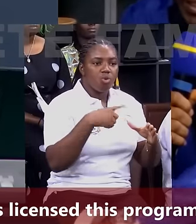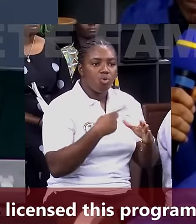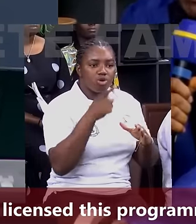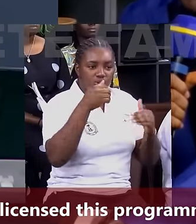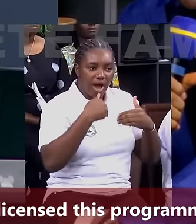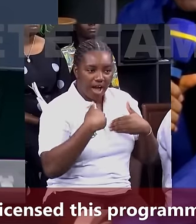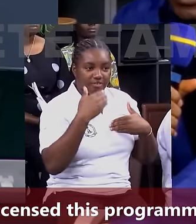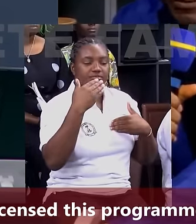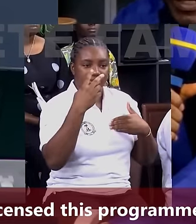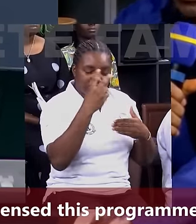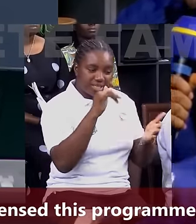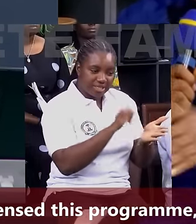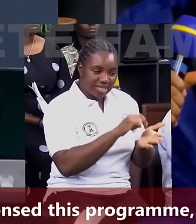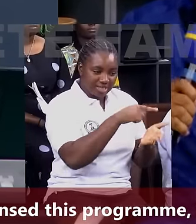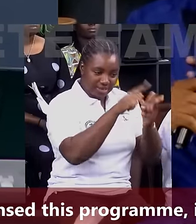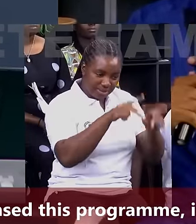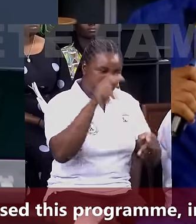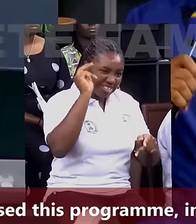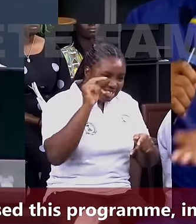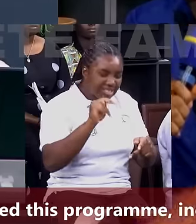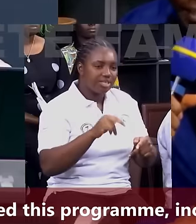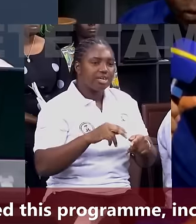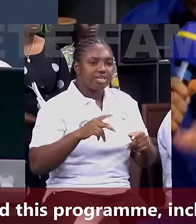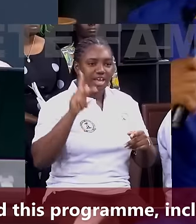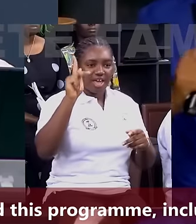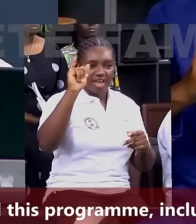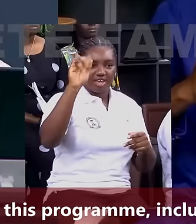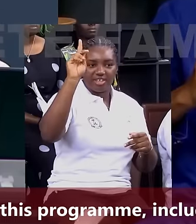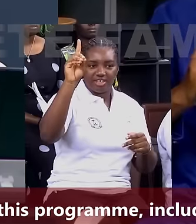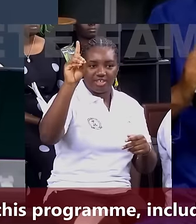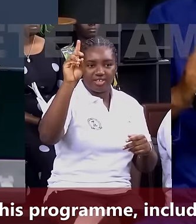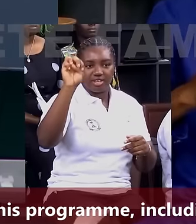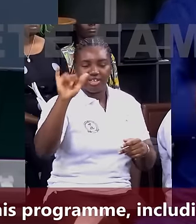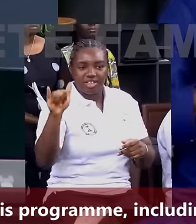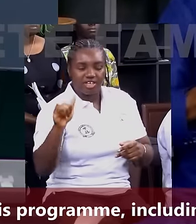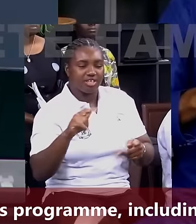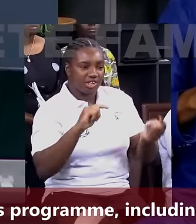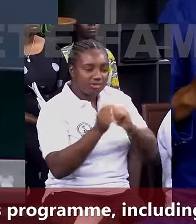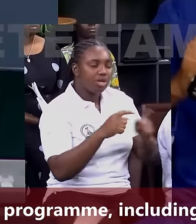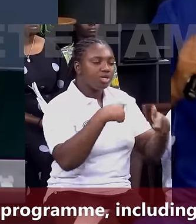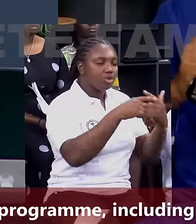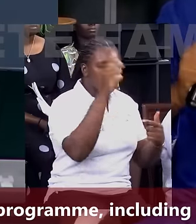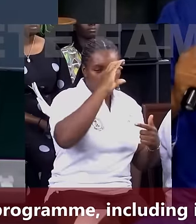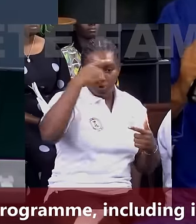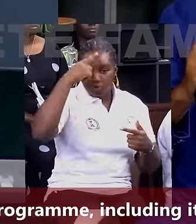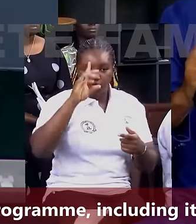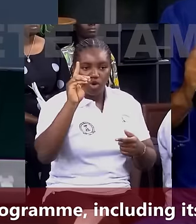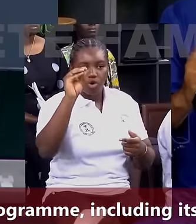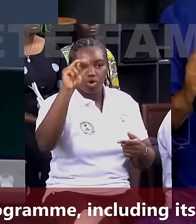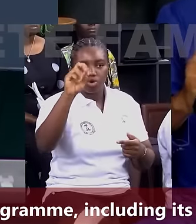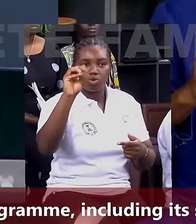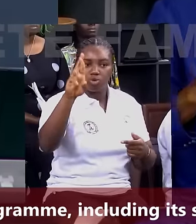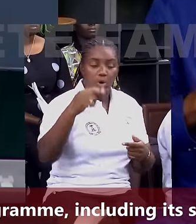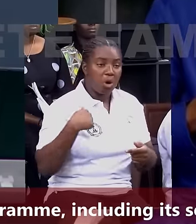Once you have ascertained that this patient needs kidney transplant, in our own center, we tell them, go and look for a donor. They go and look for a donor. How they get the donor is not our